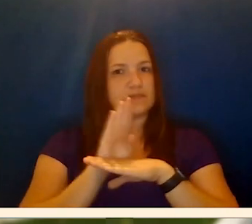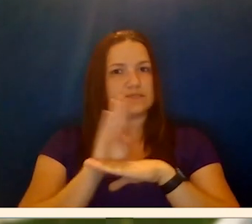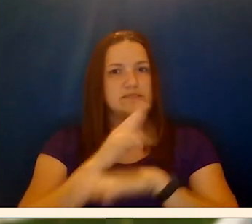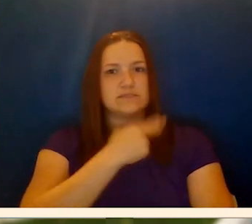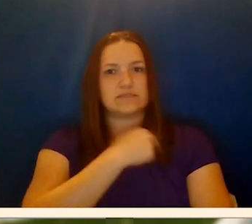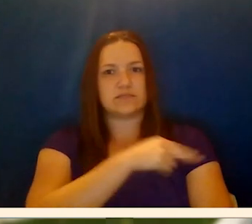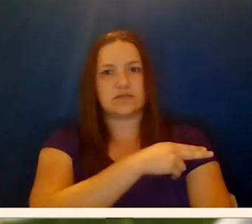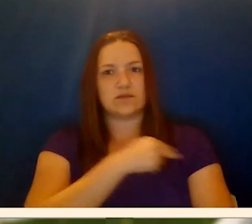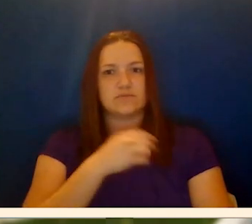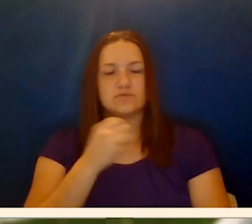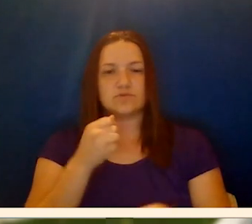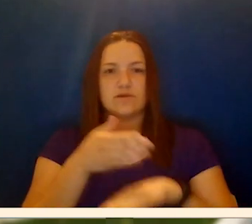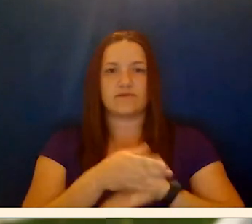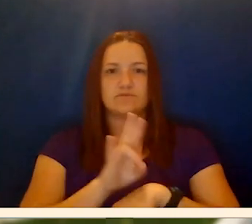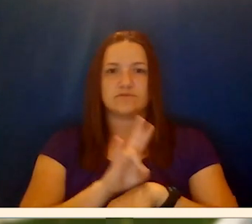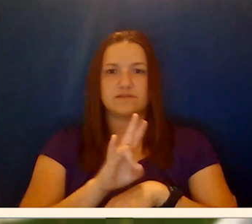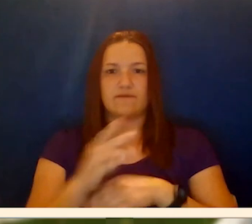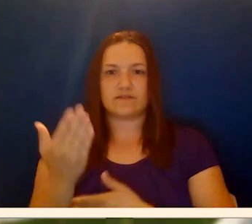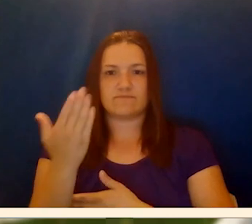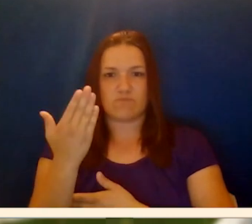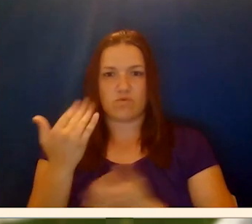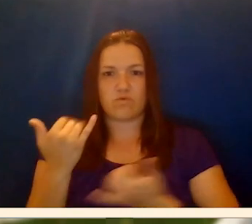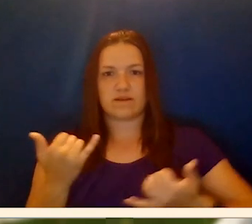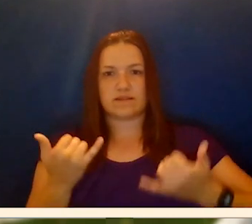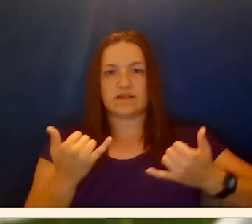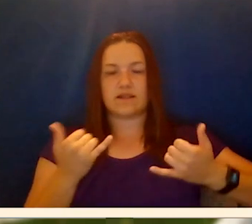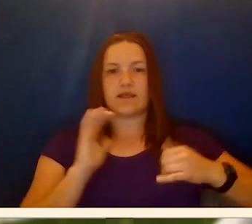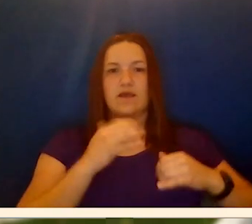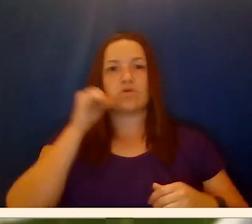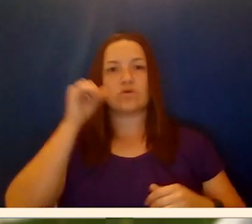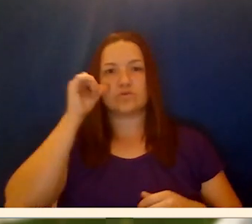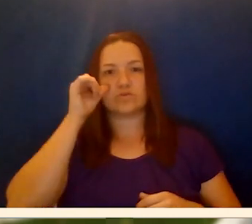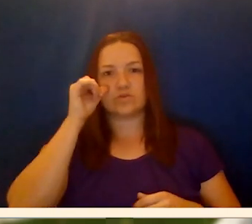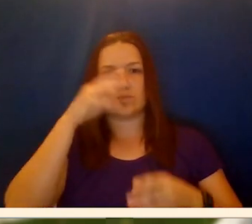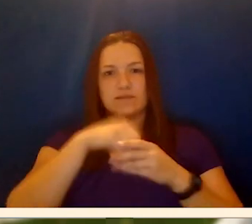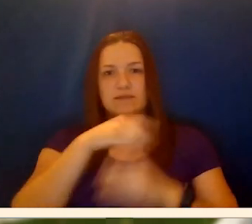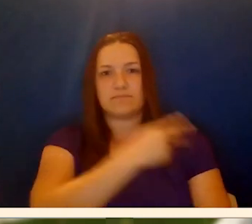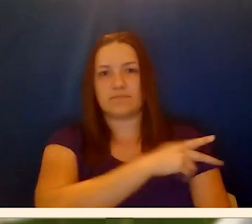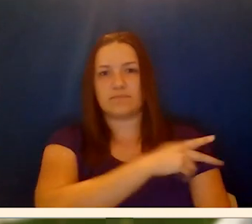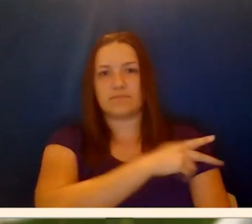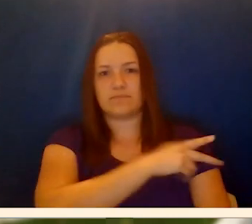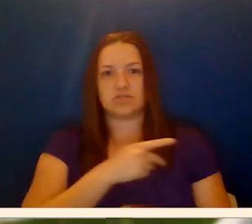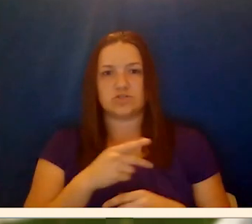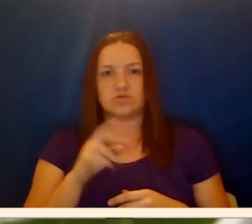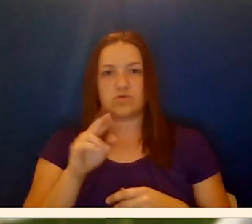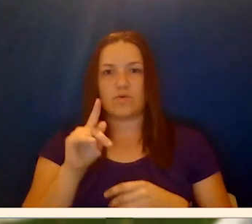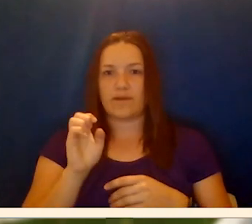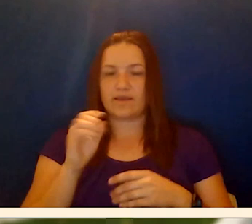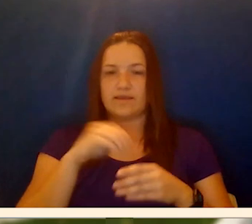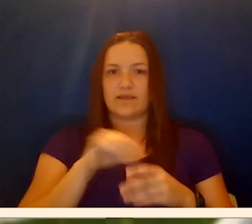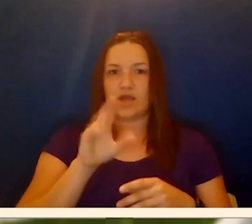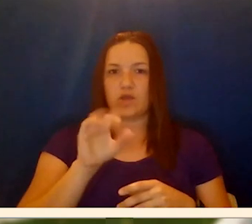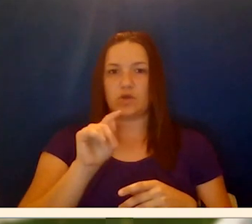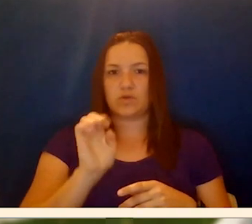hospital. So at a little after 7 a.m. this morning, our adult inpatient occupancy rate at the acute medical